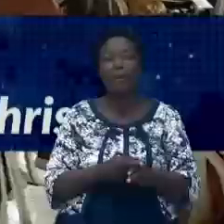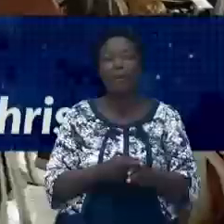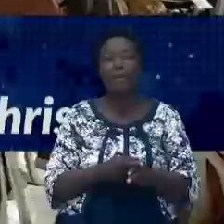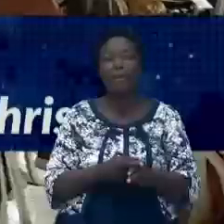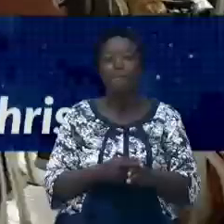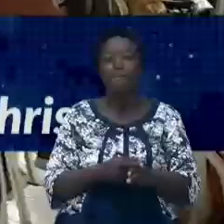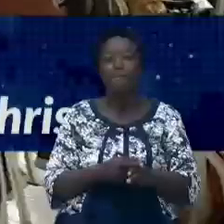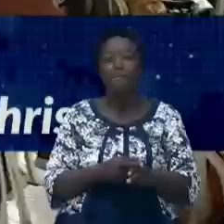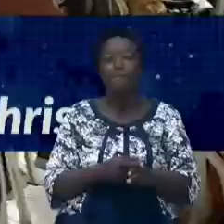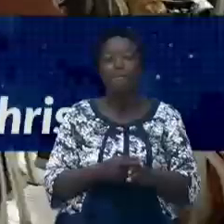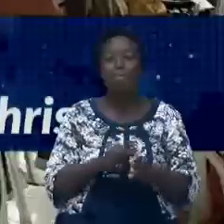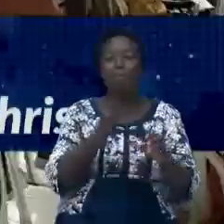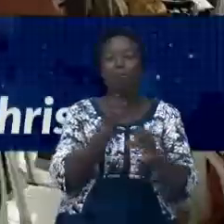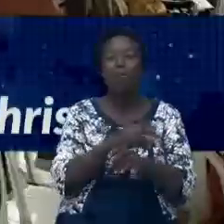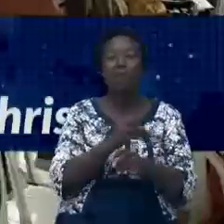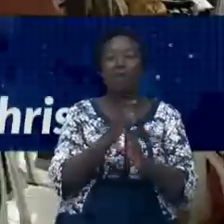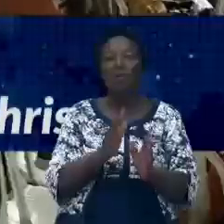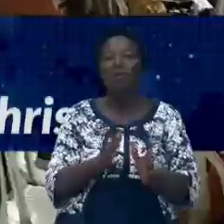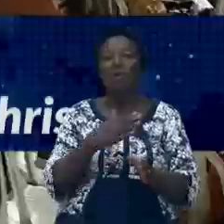solution.